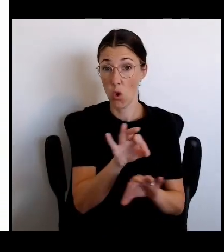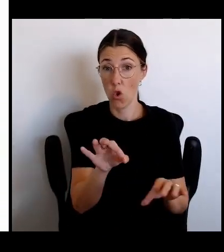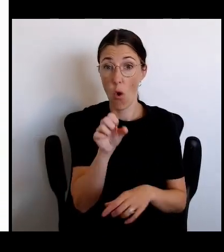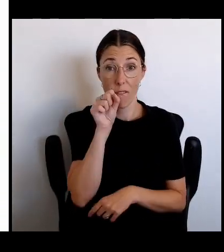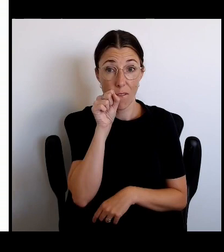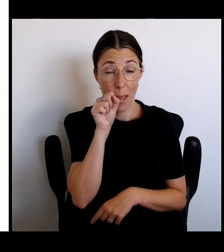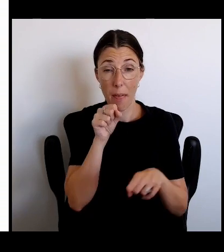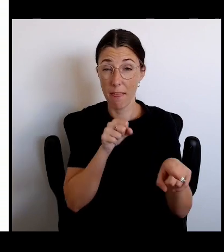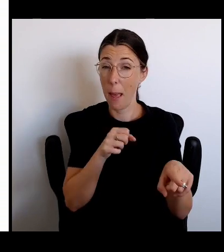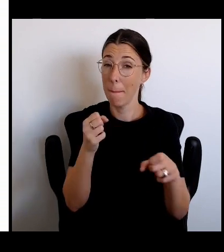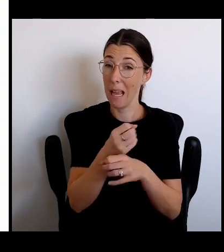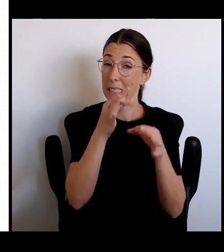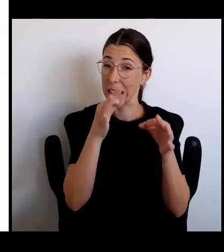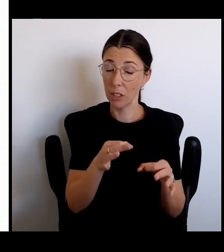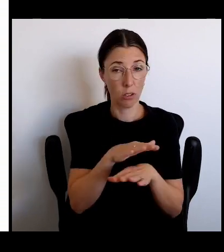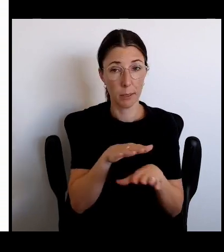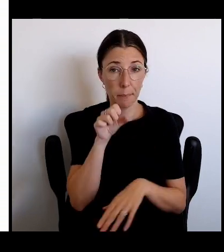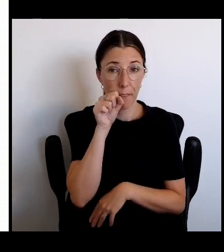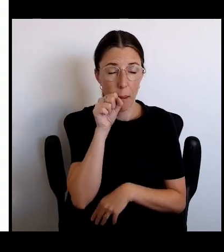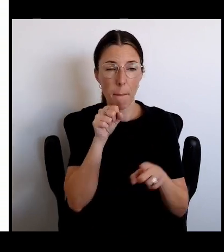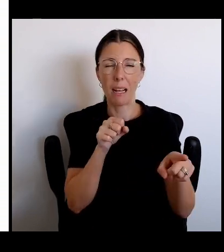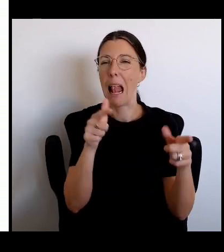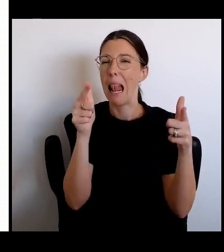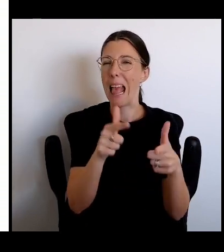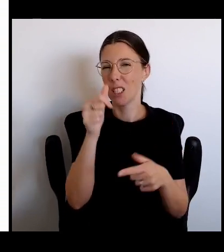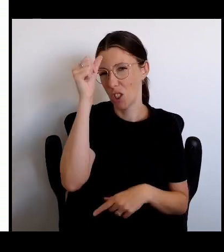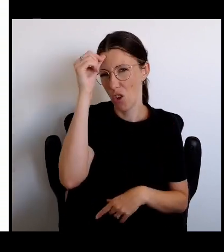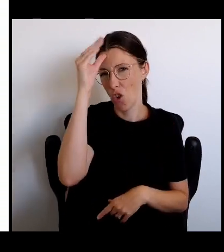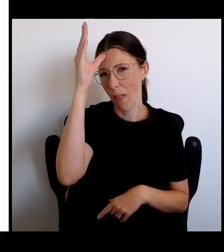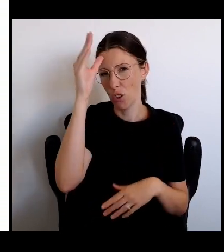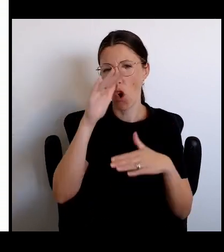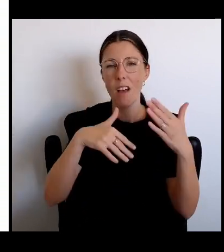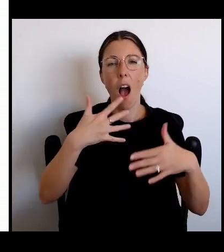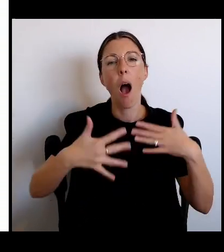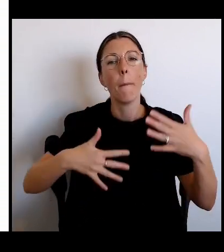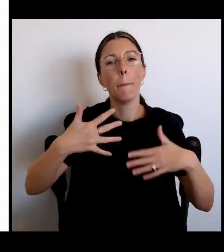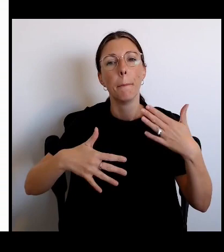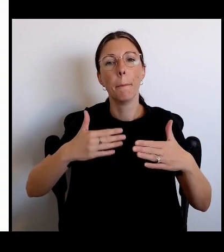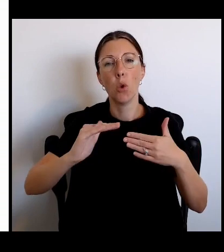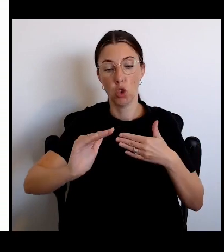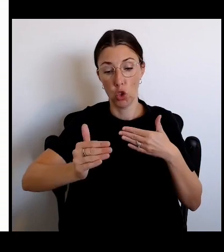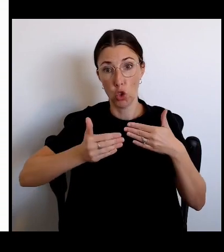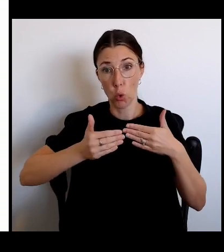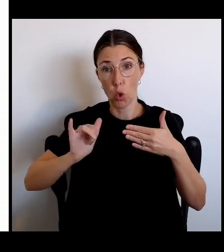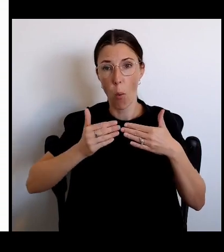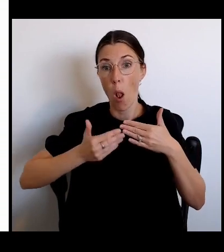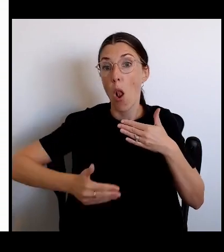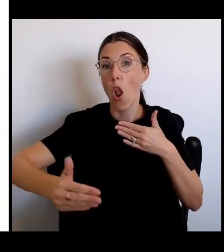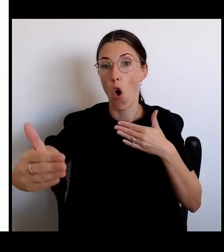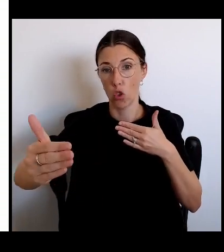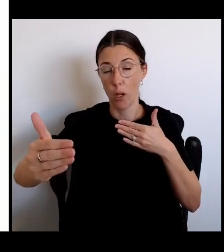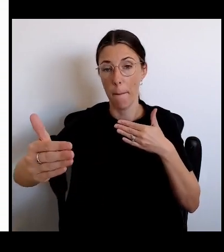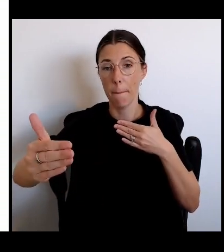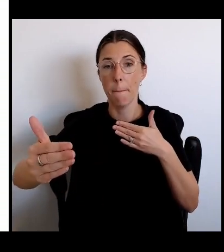vape, this group is far less knowledgeable about the harms of short or long-term harms of vaping or the contents